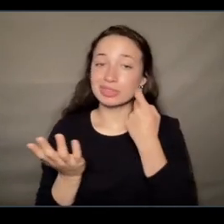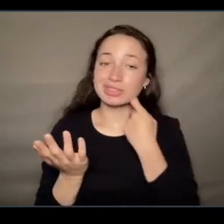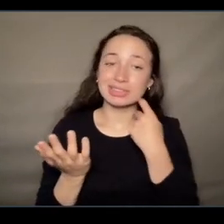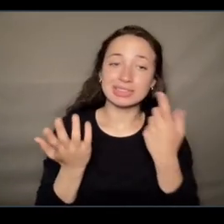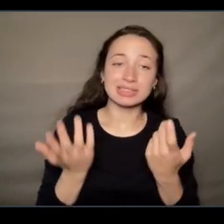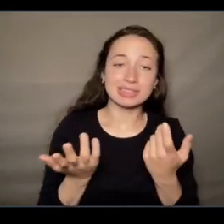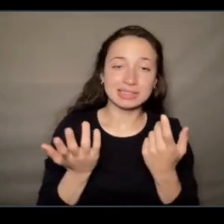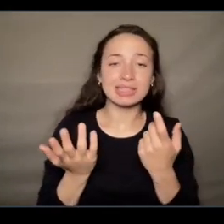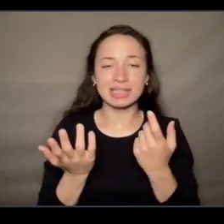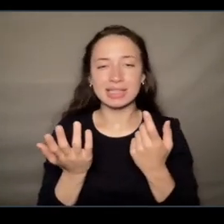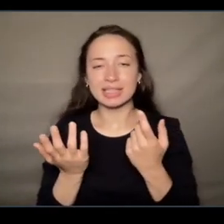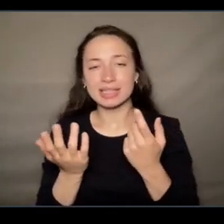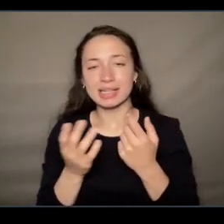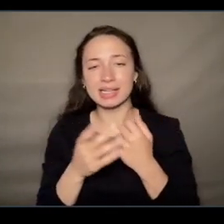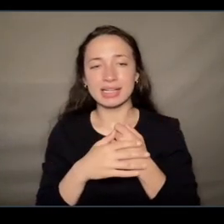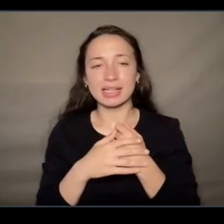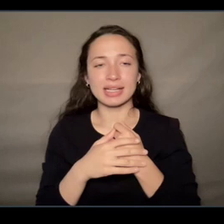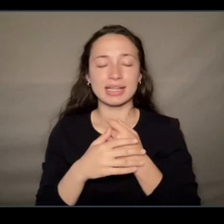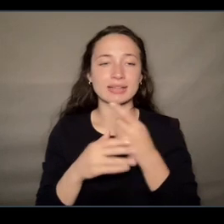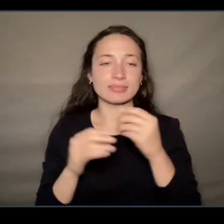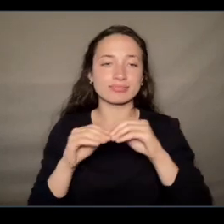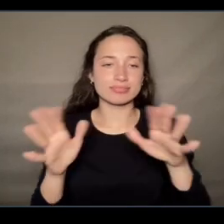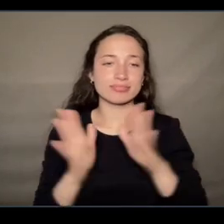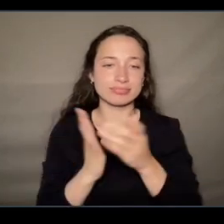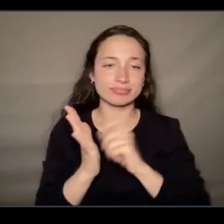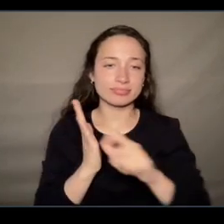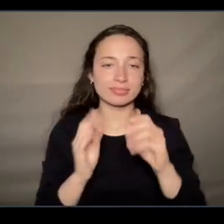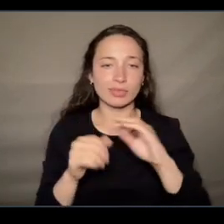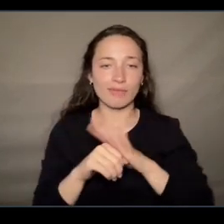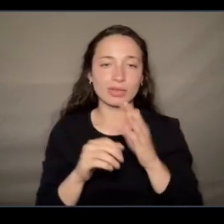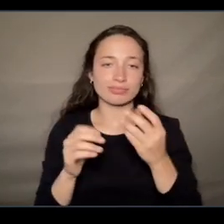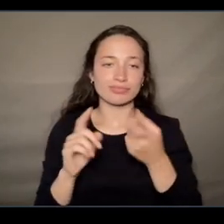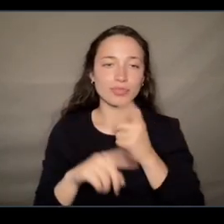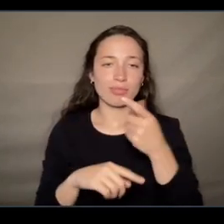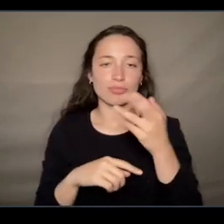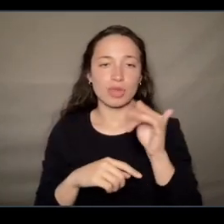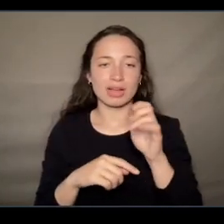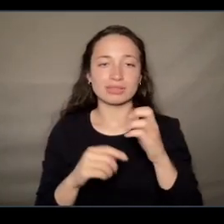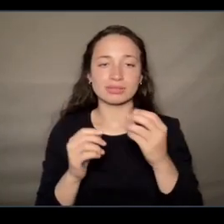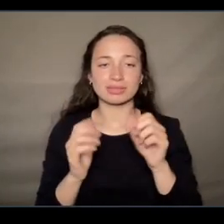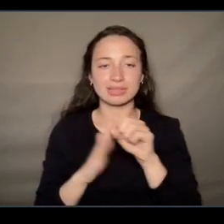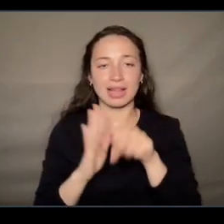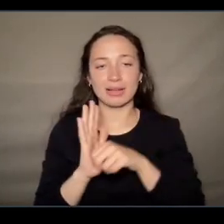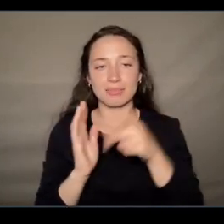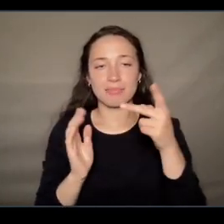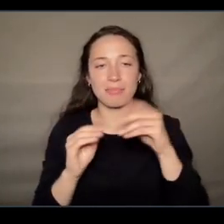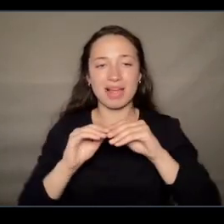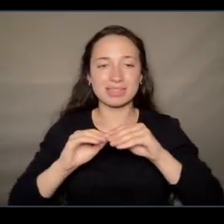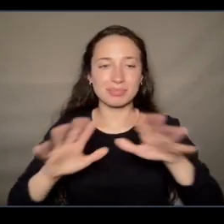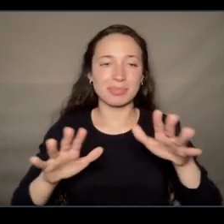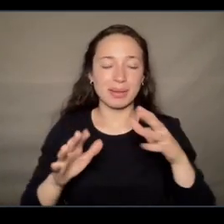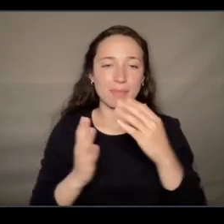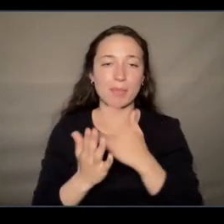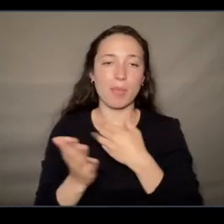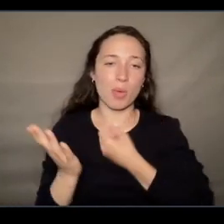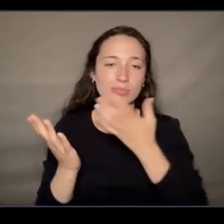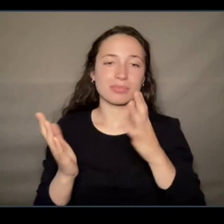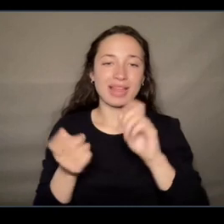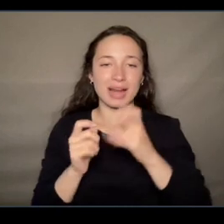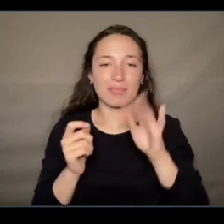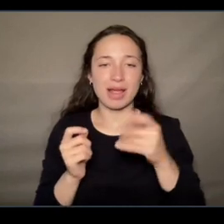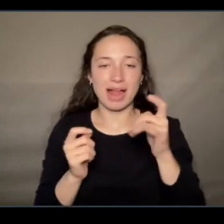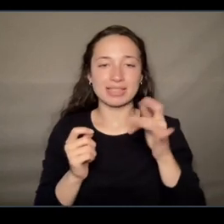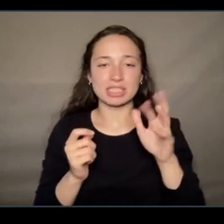New Hampshire poets, and recently released anthology, COVID Spring, from Granite State Pandemic Poems,